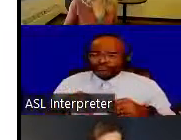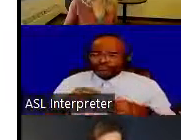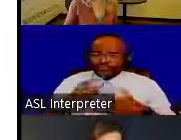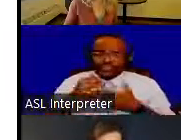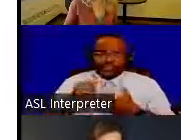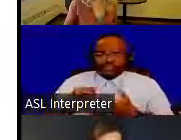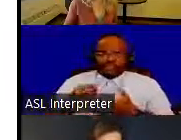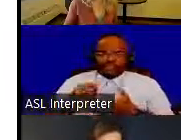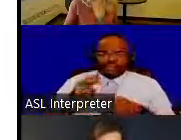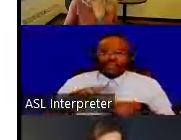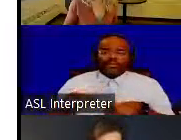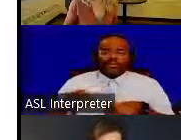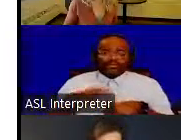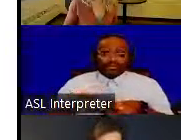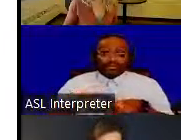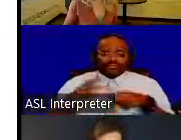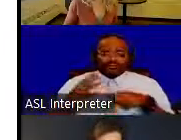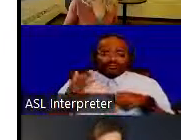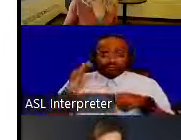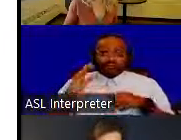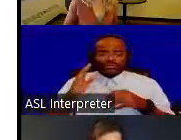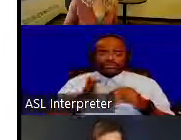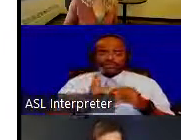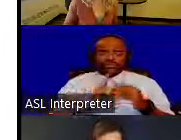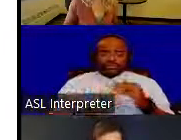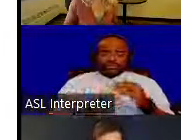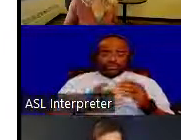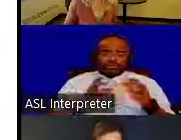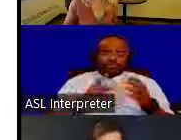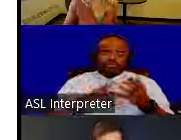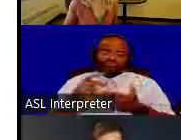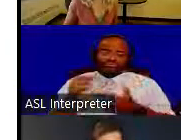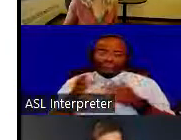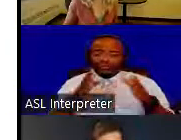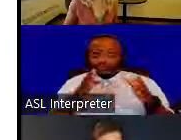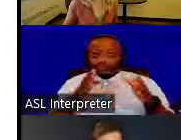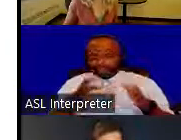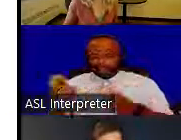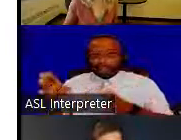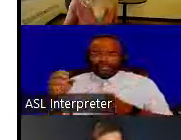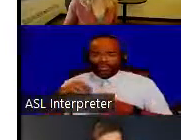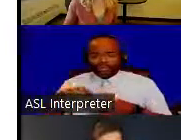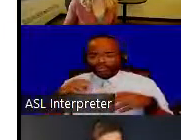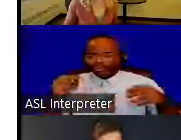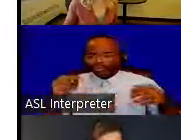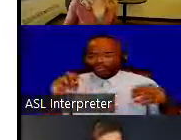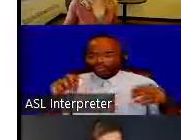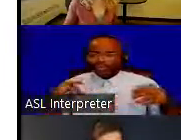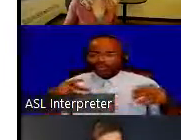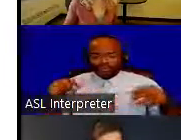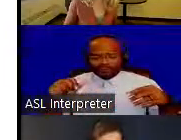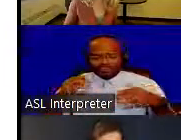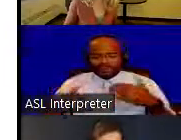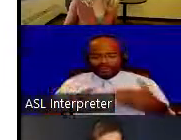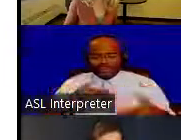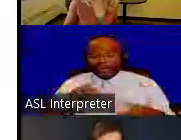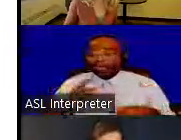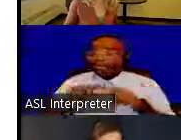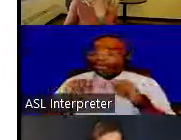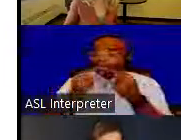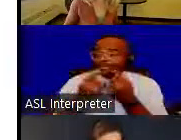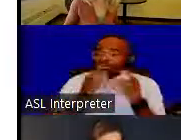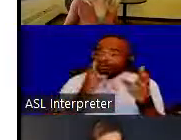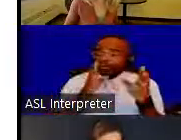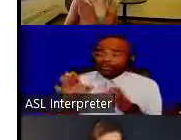forests complete project planning through the NEPA process. And the teams that plan those